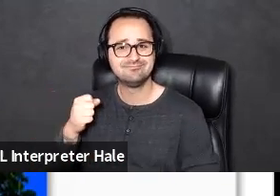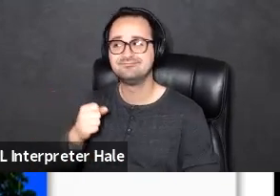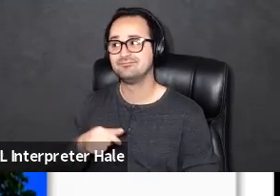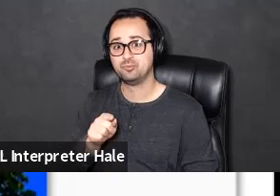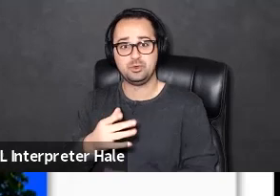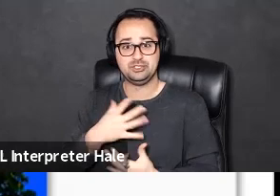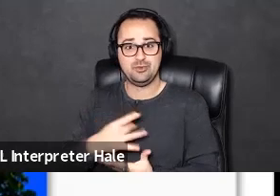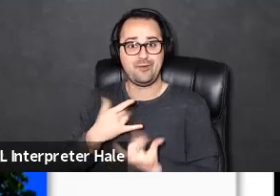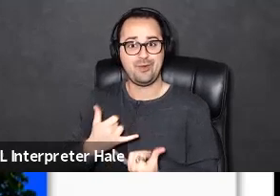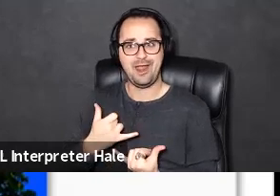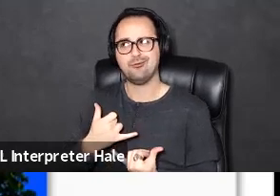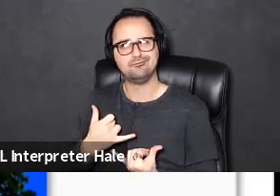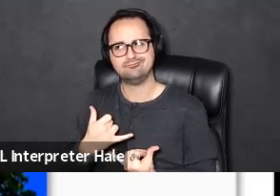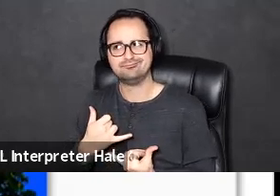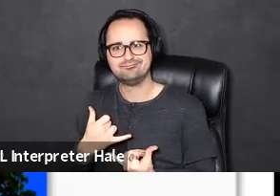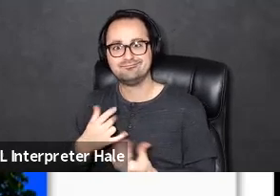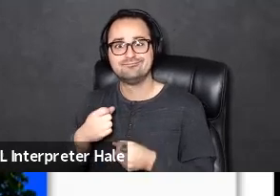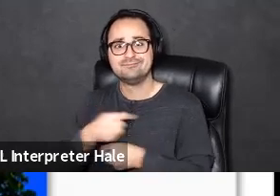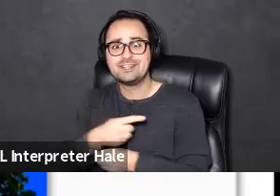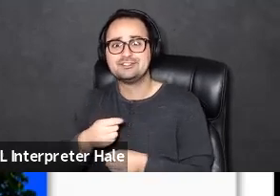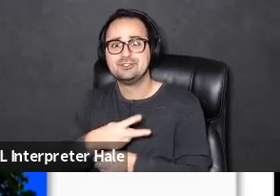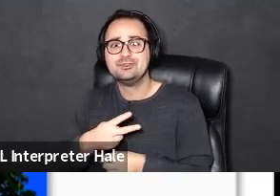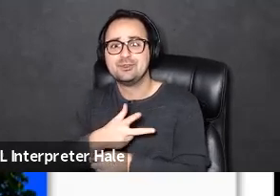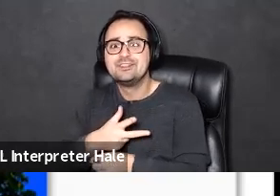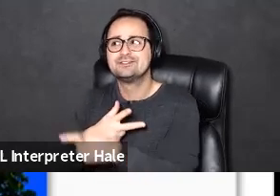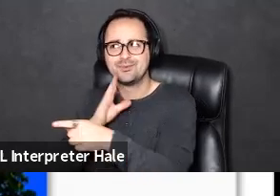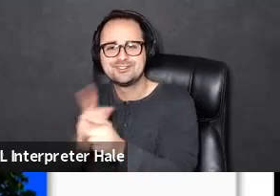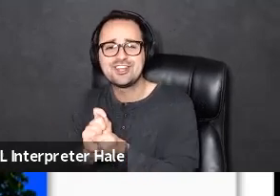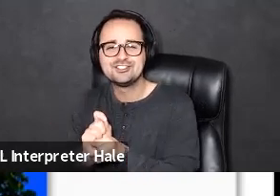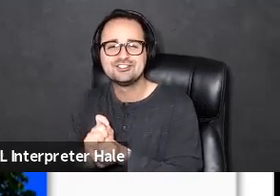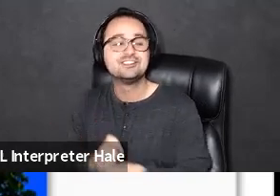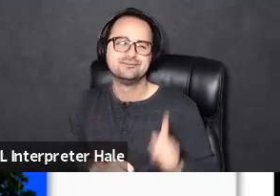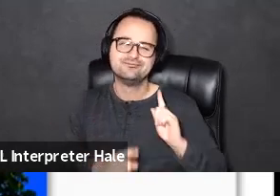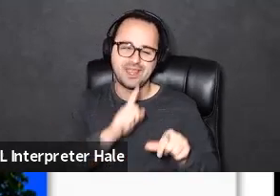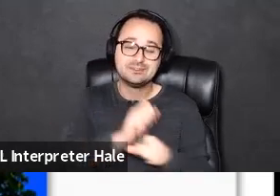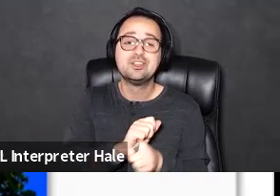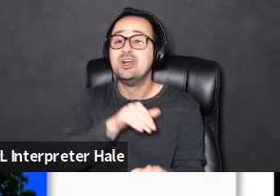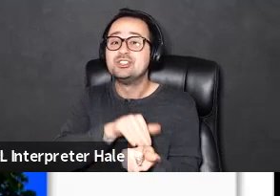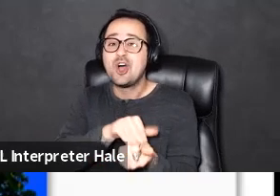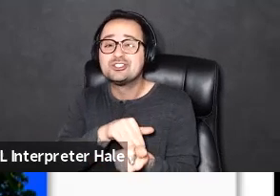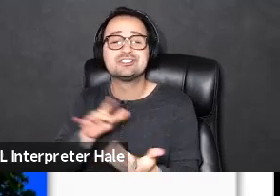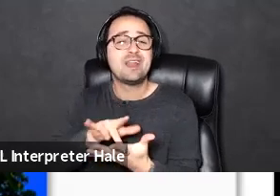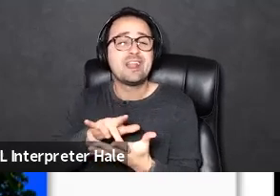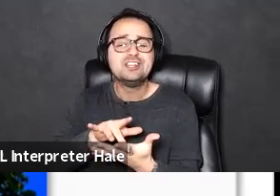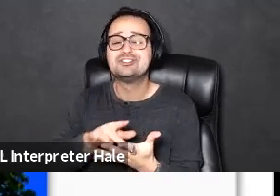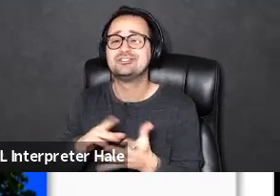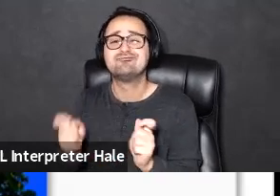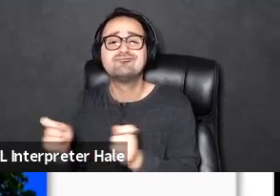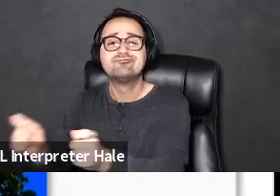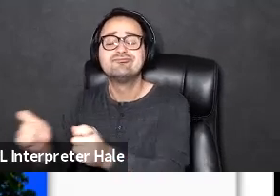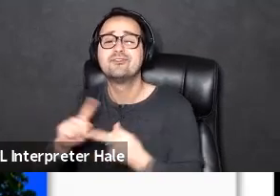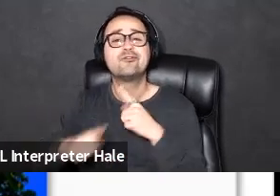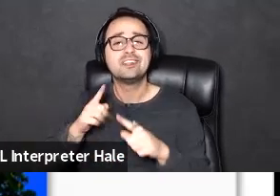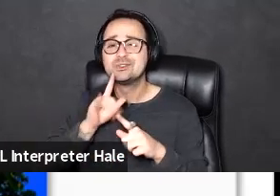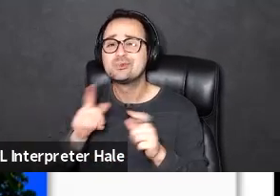today isn't necessarily something that you're going to like 5 years from now. Absolutely. And your doctors may change, and medications may change, your friends may